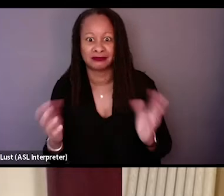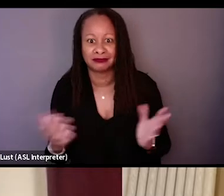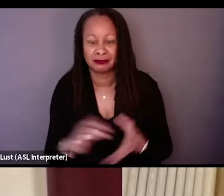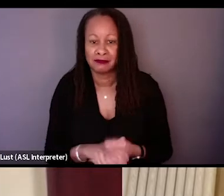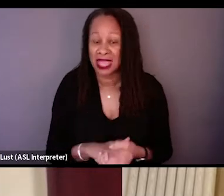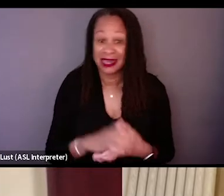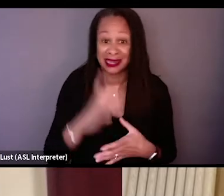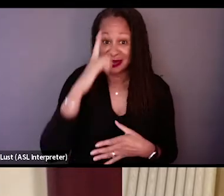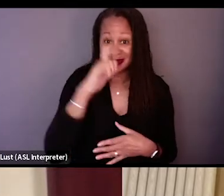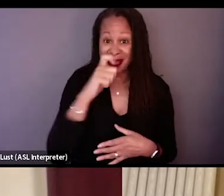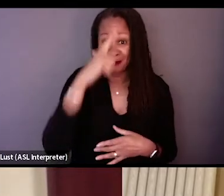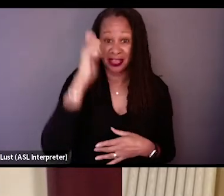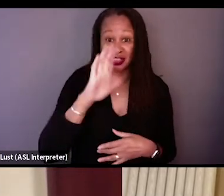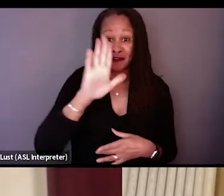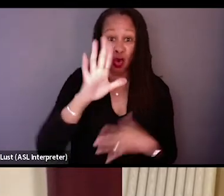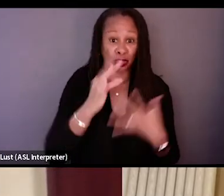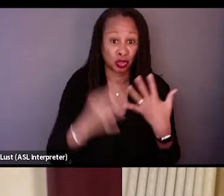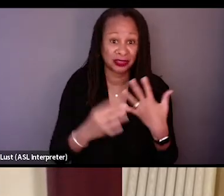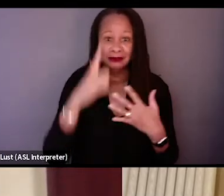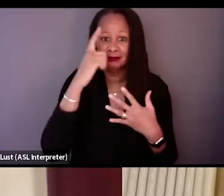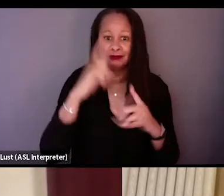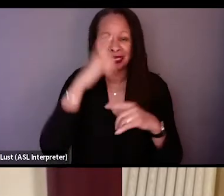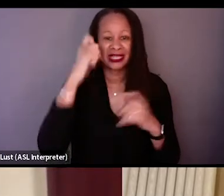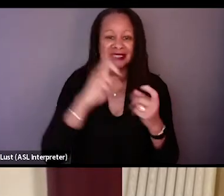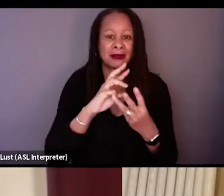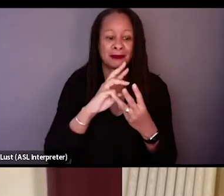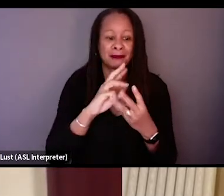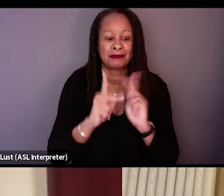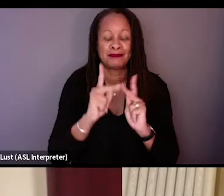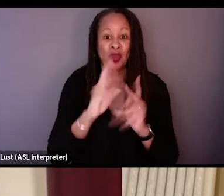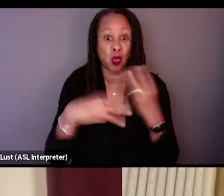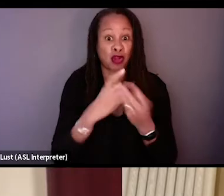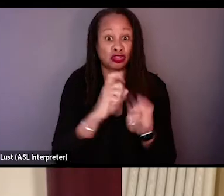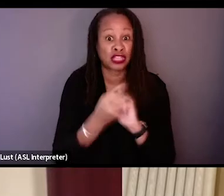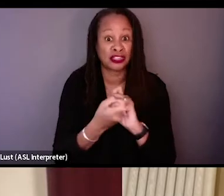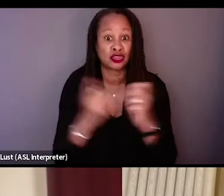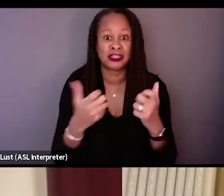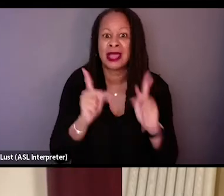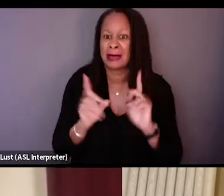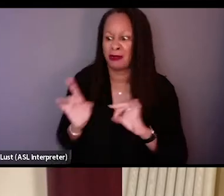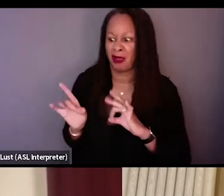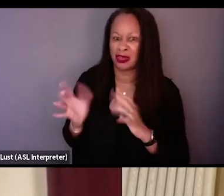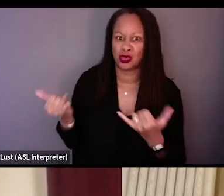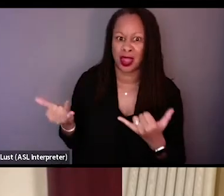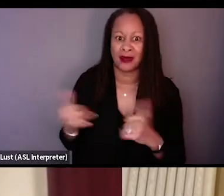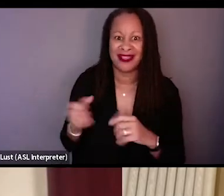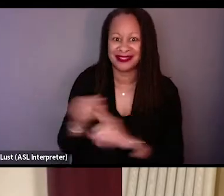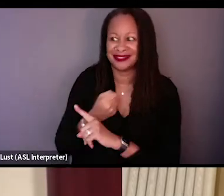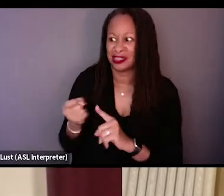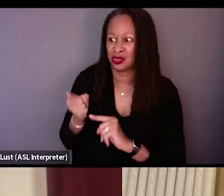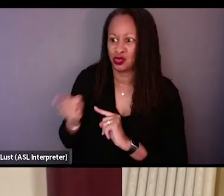period, but because the world has changed so much that people have turned on you and attacking you as